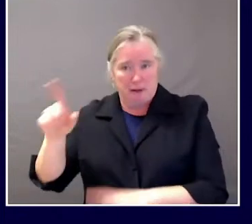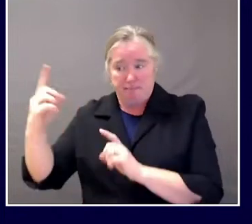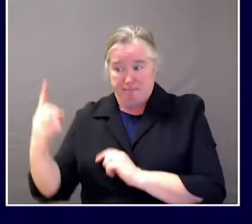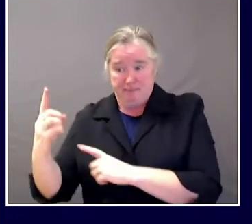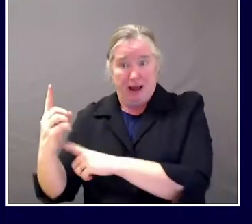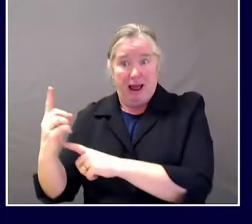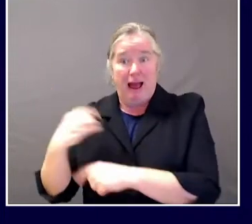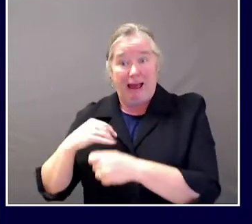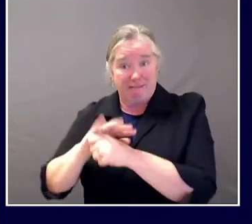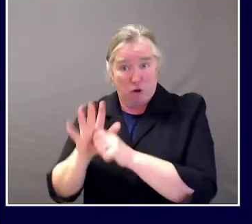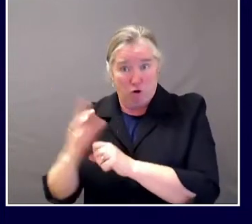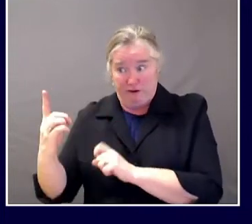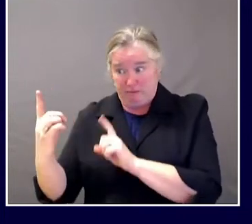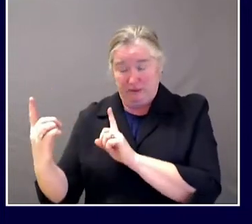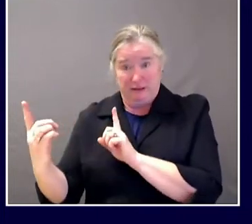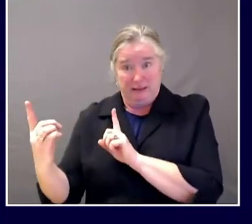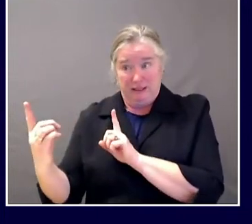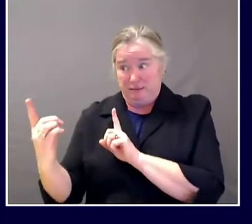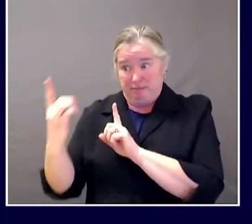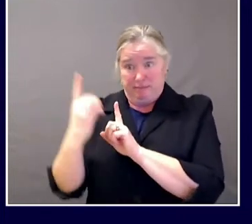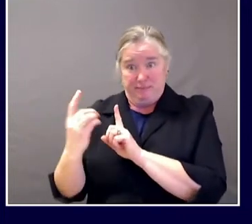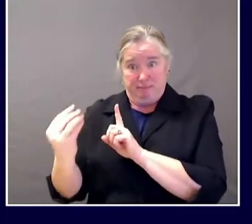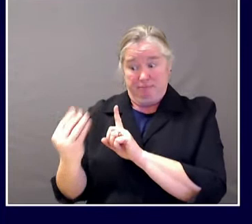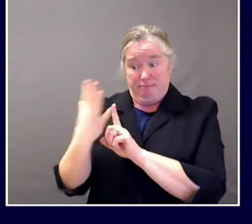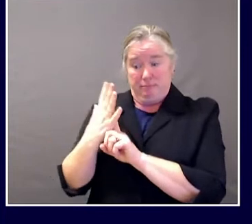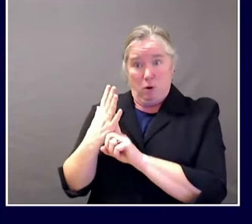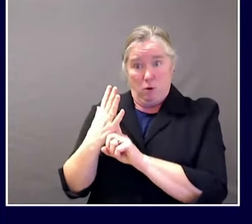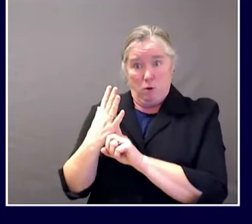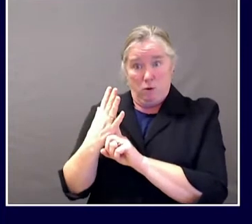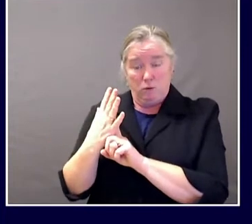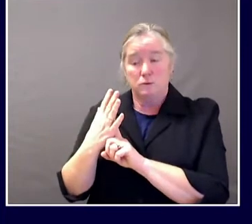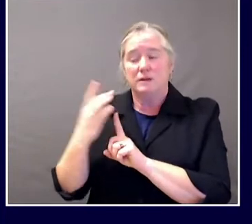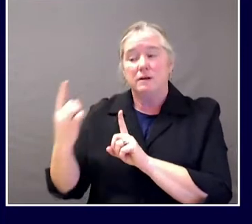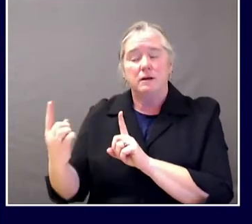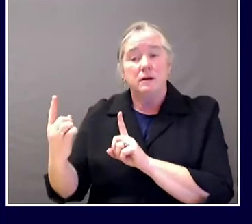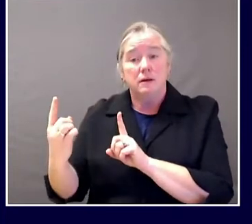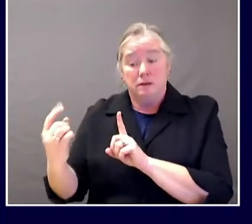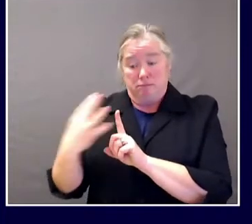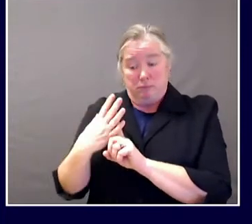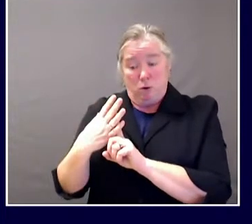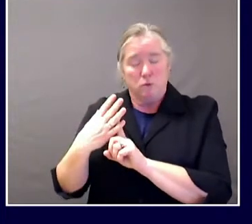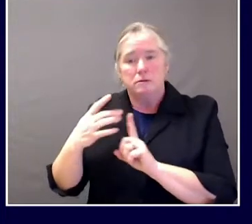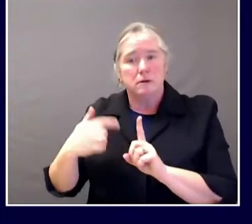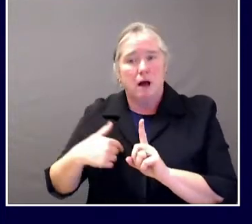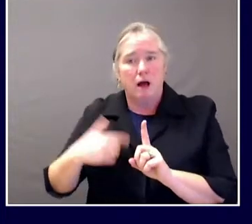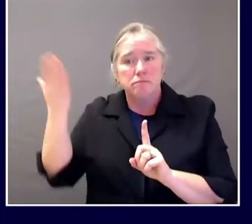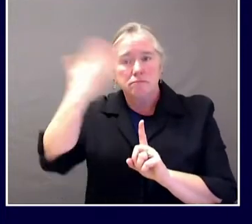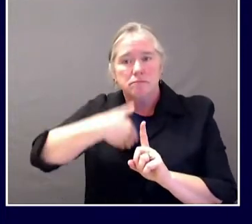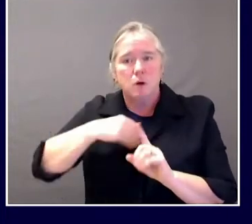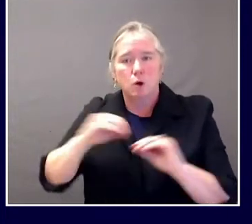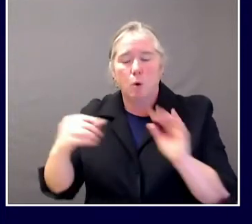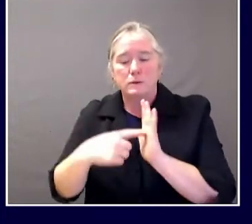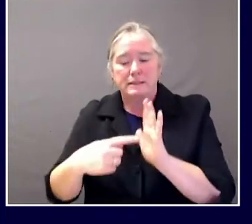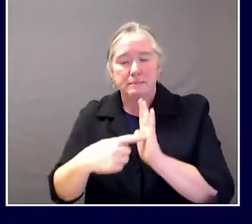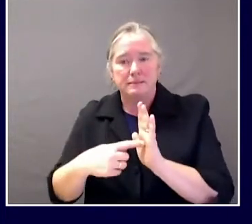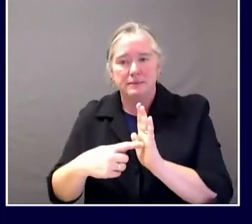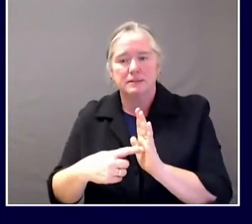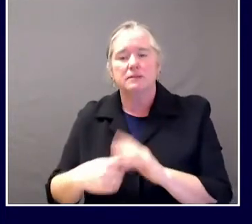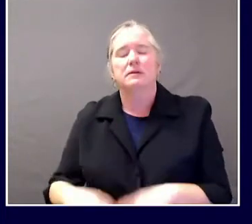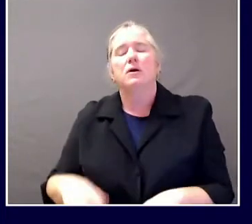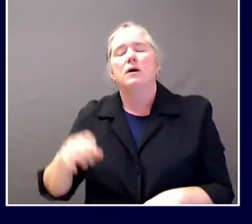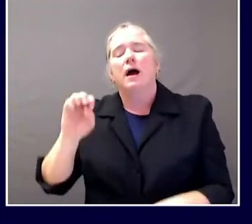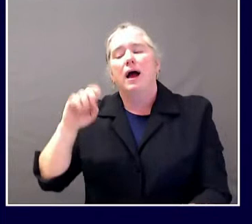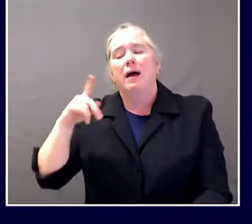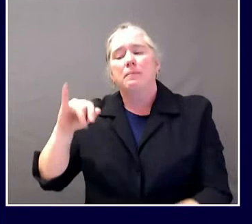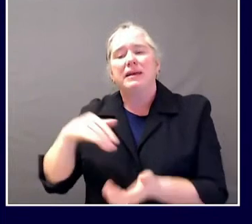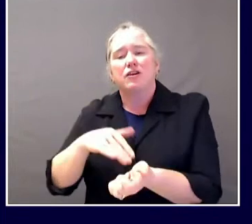show any symptoms of having COVID for a number of days. Epidemiologists call this the